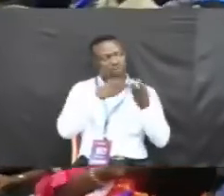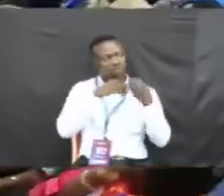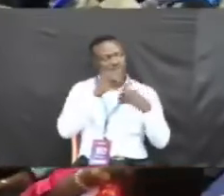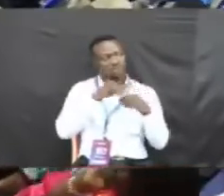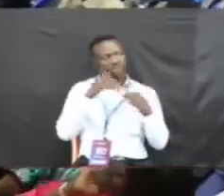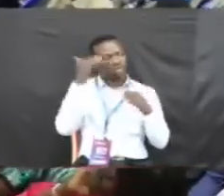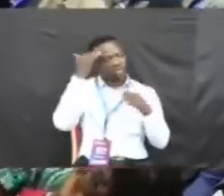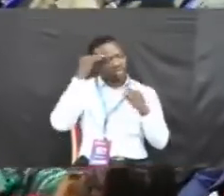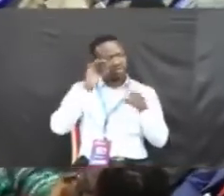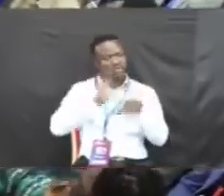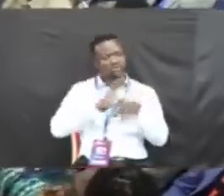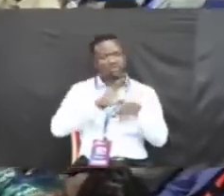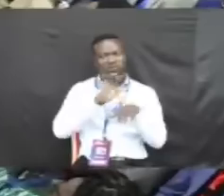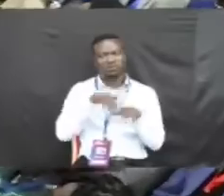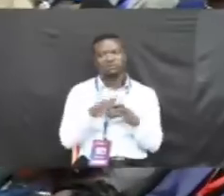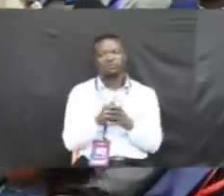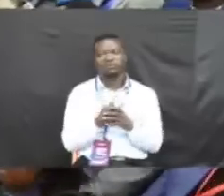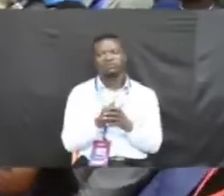churches.